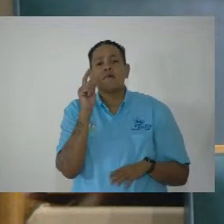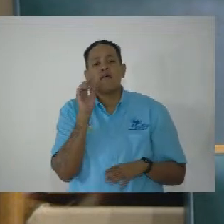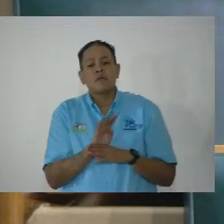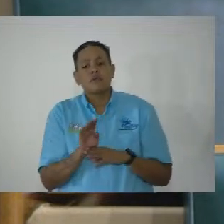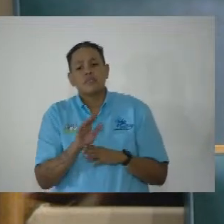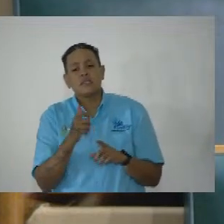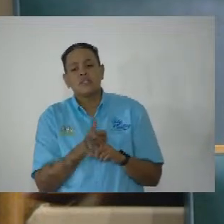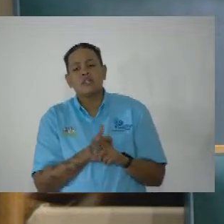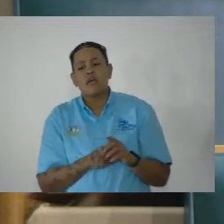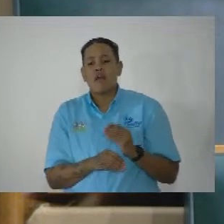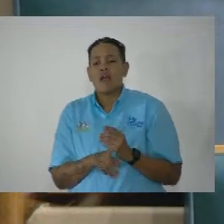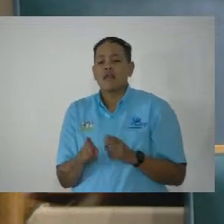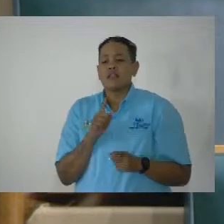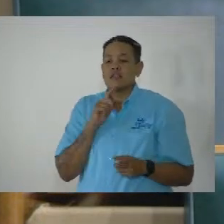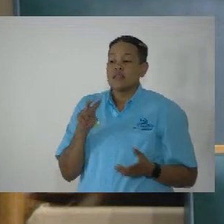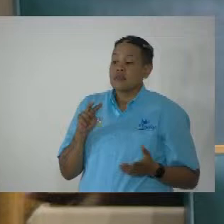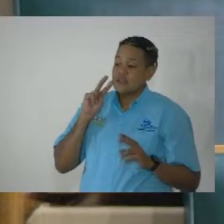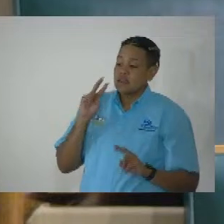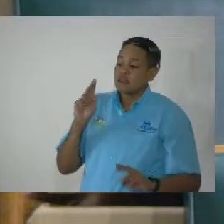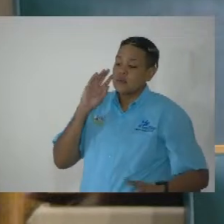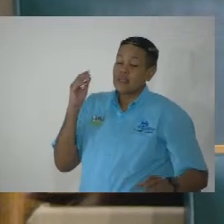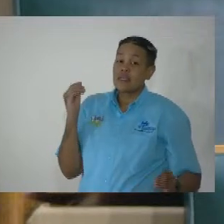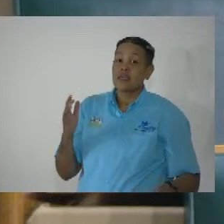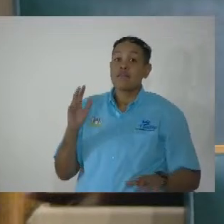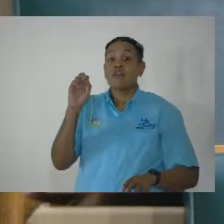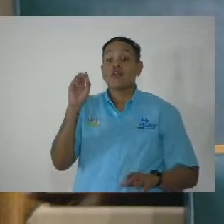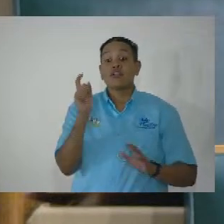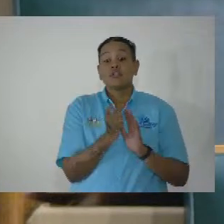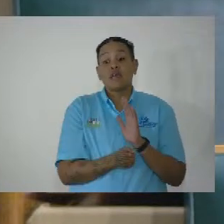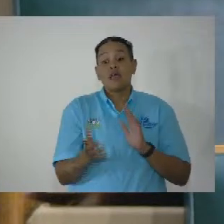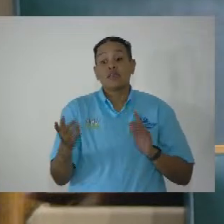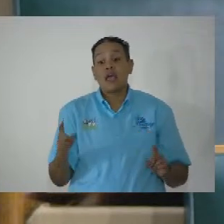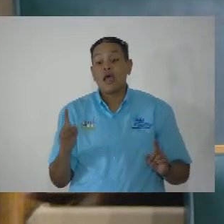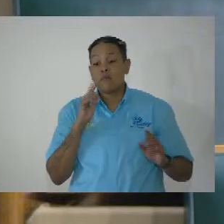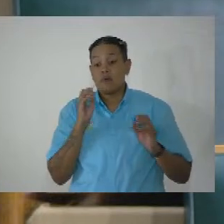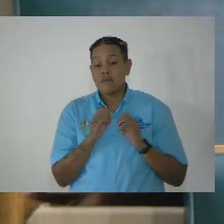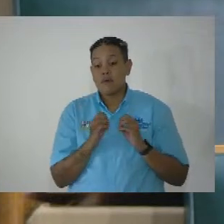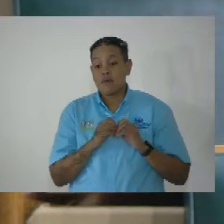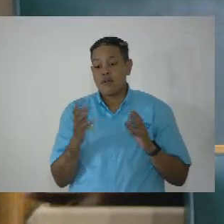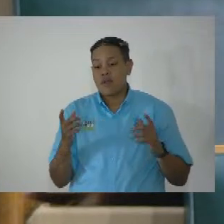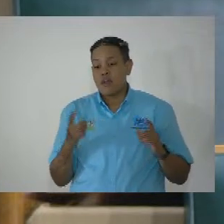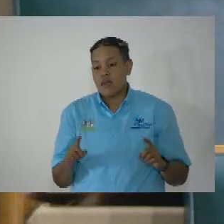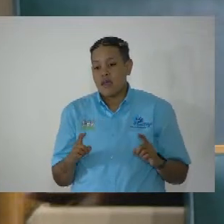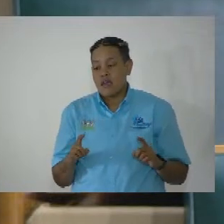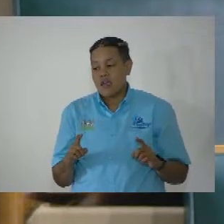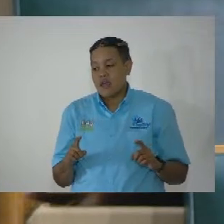if he's going to give me 30 seconds more.